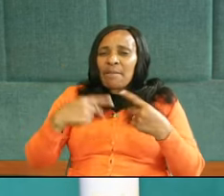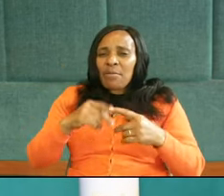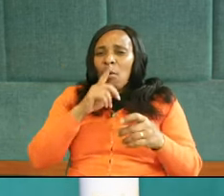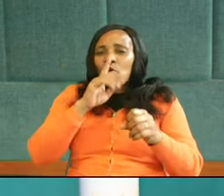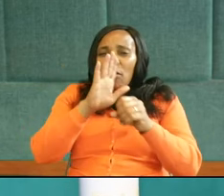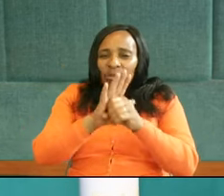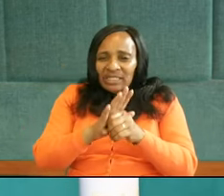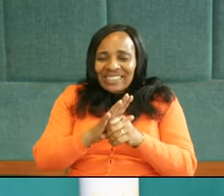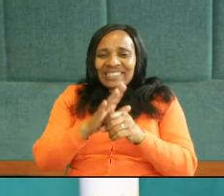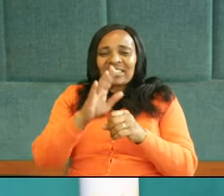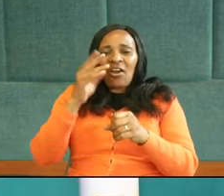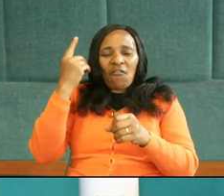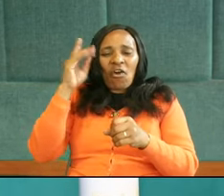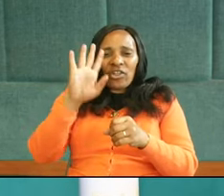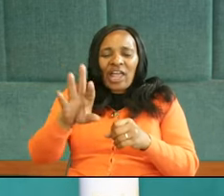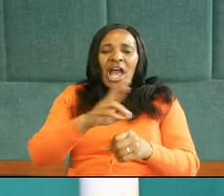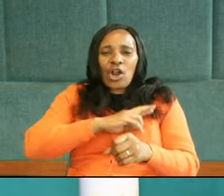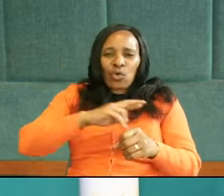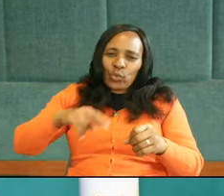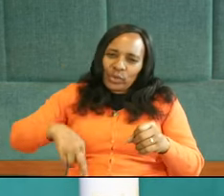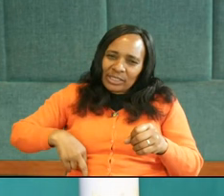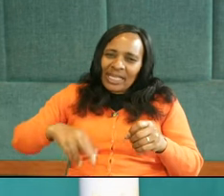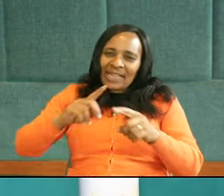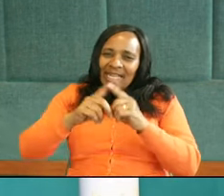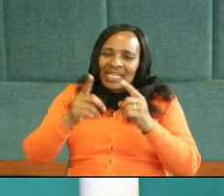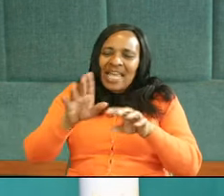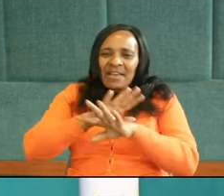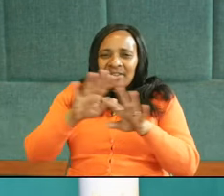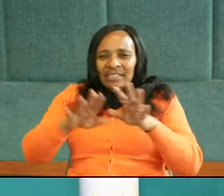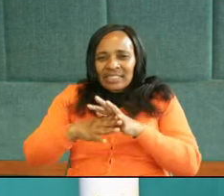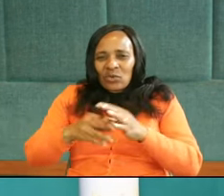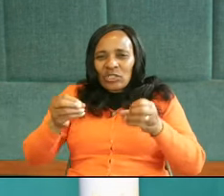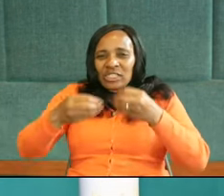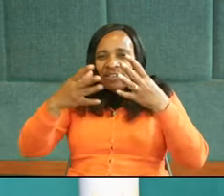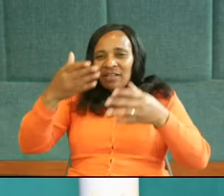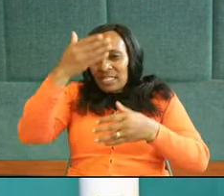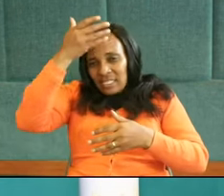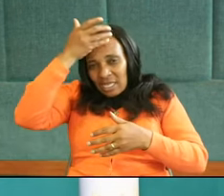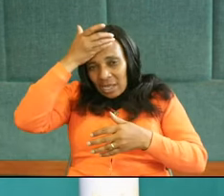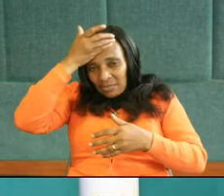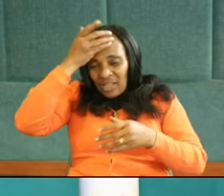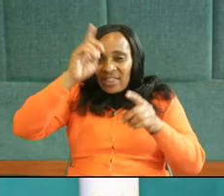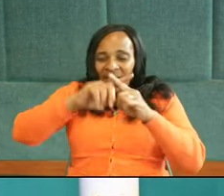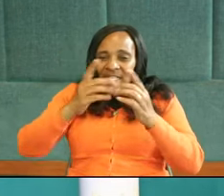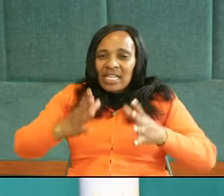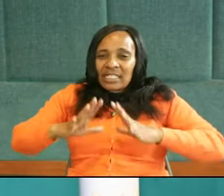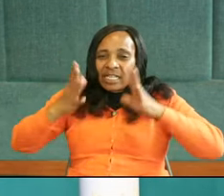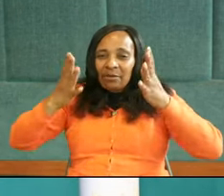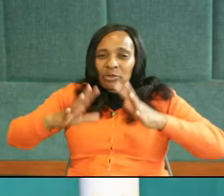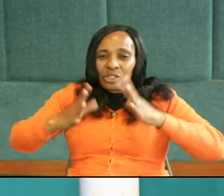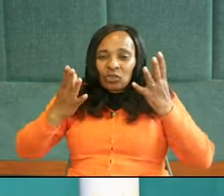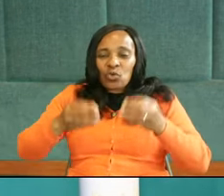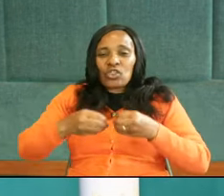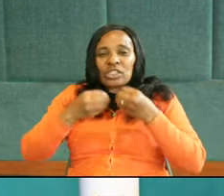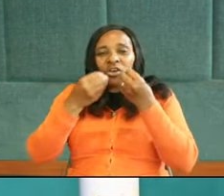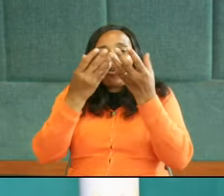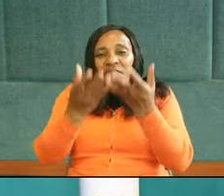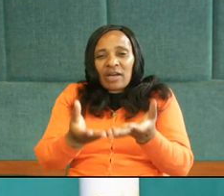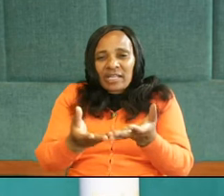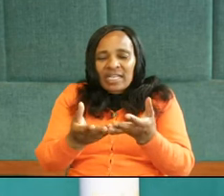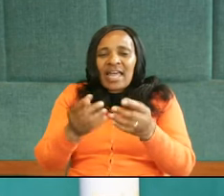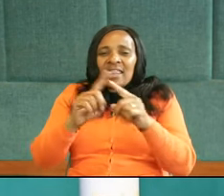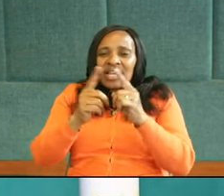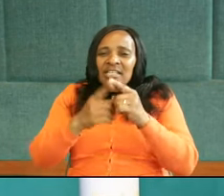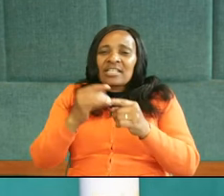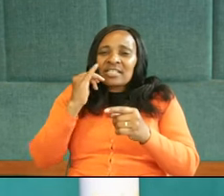of loyalty. The diadem was placed upon his brow, and the coronation ceremony was over. Israel